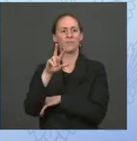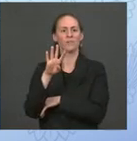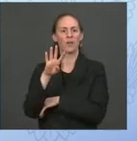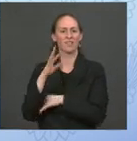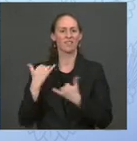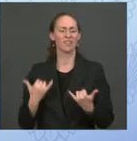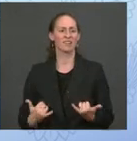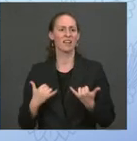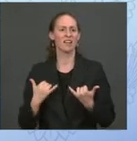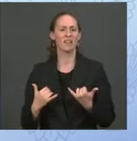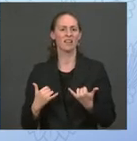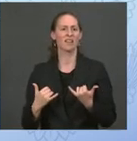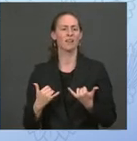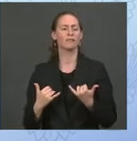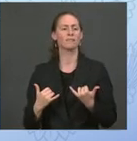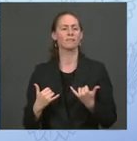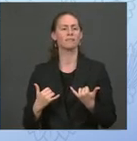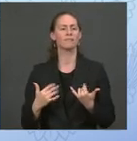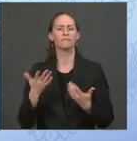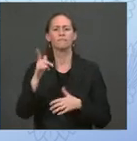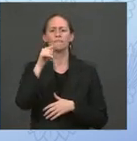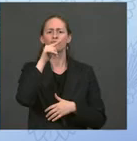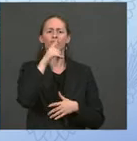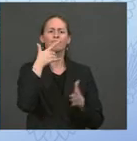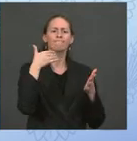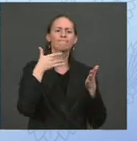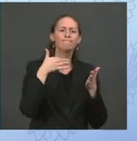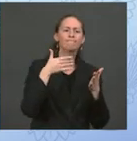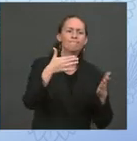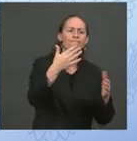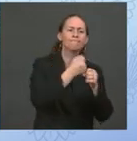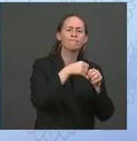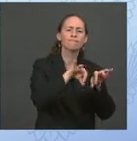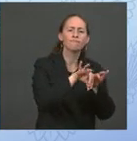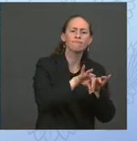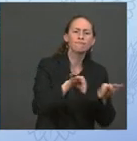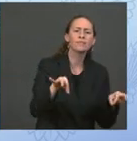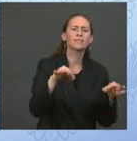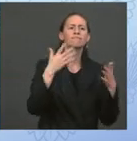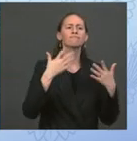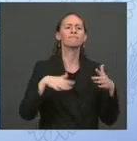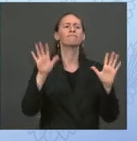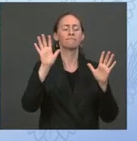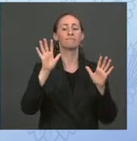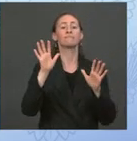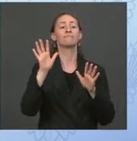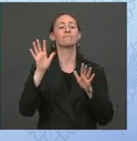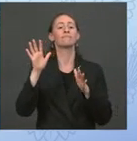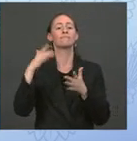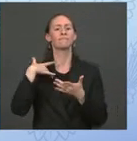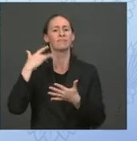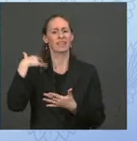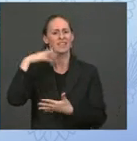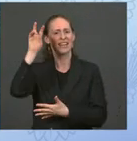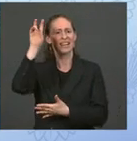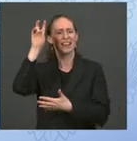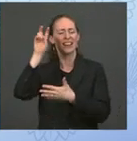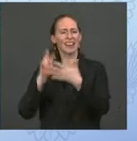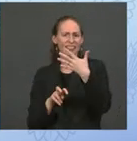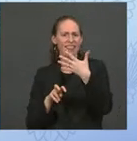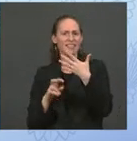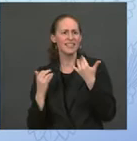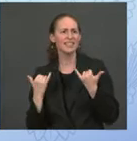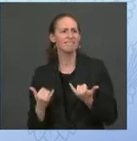people getting a degree beyond high school. And so we have to get back in step, and you're all the reasons. You're the best of the